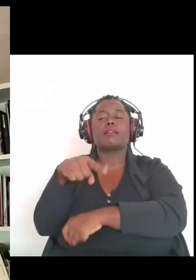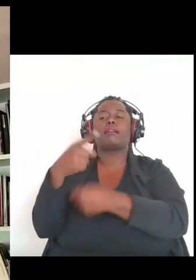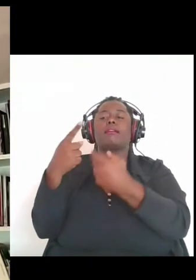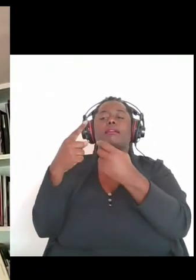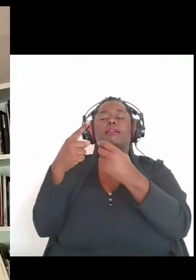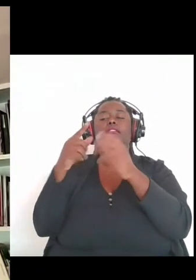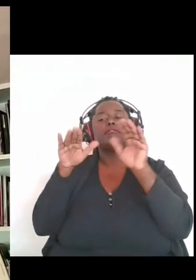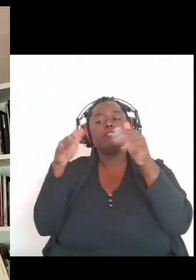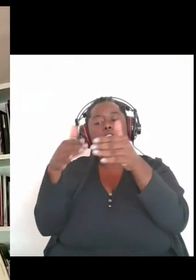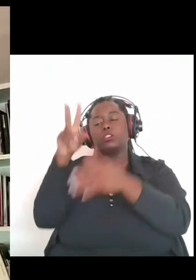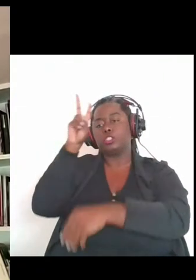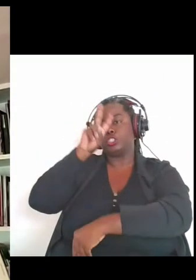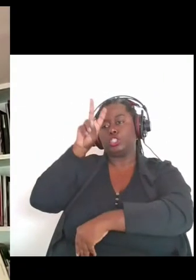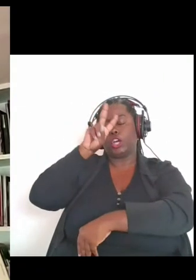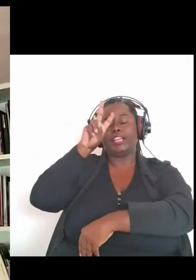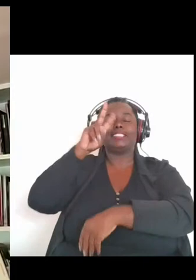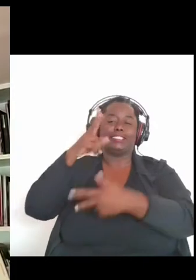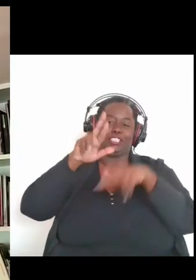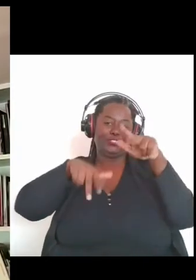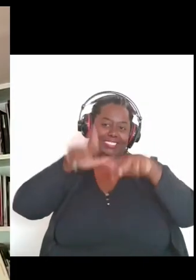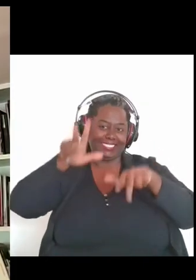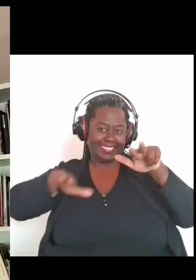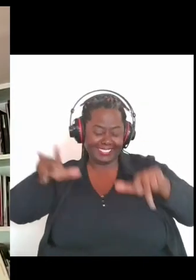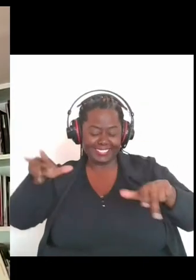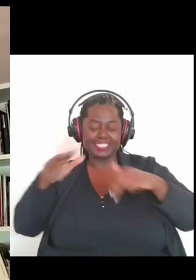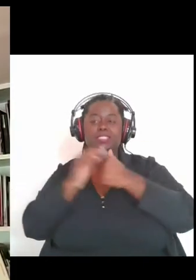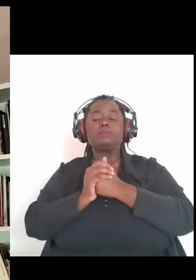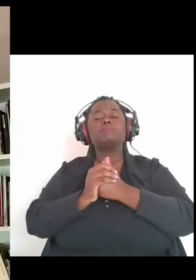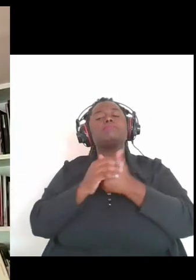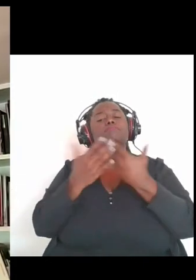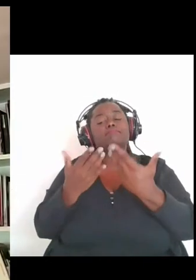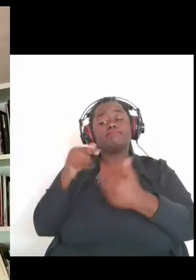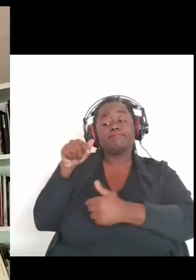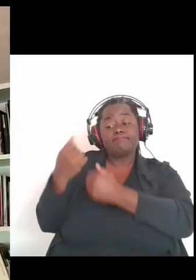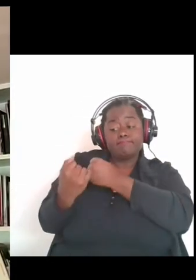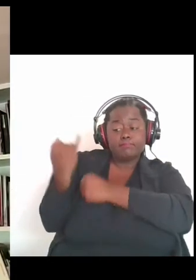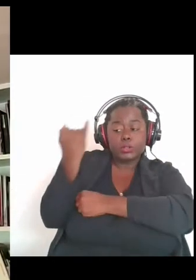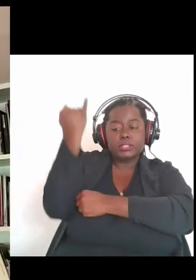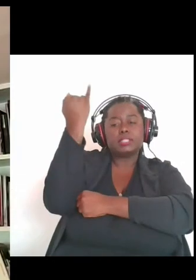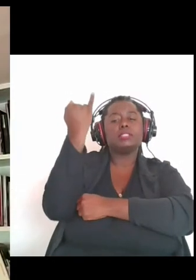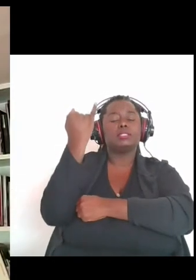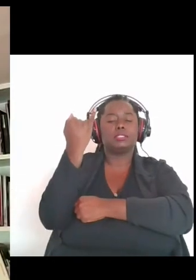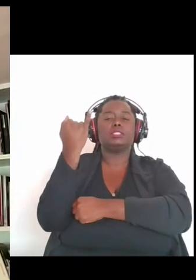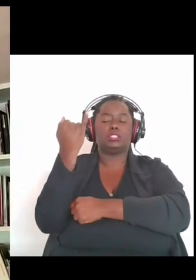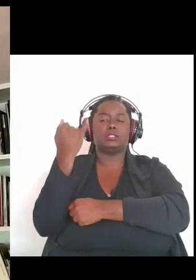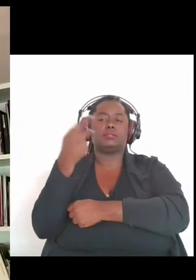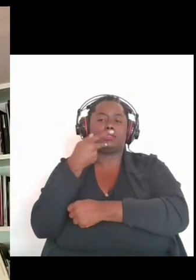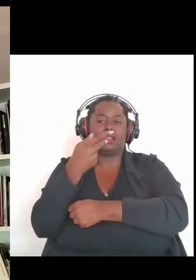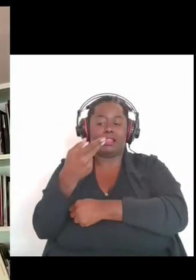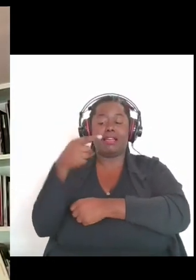focus on histories of diversity or queer history